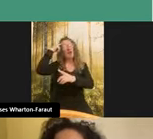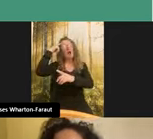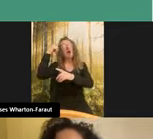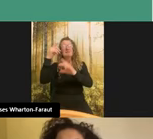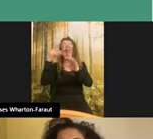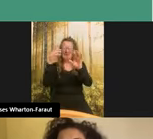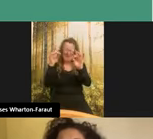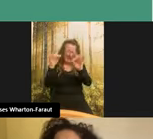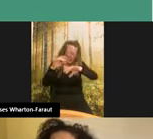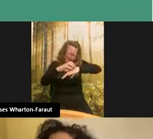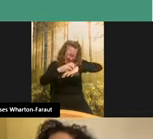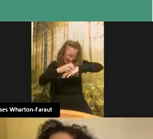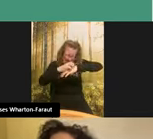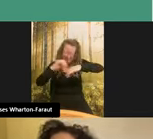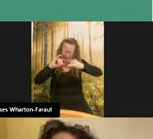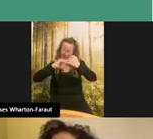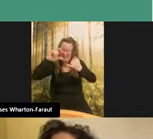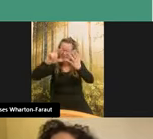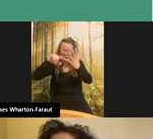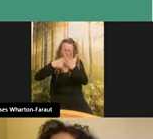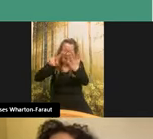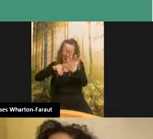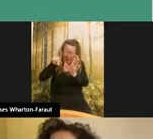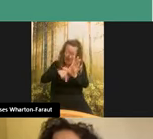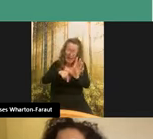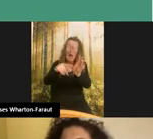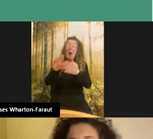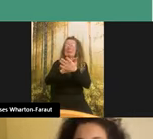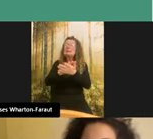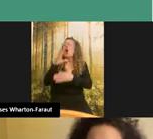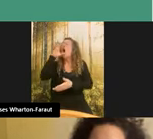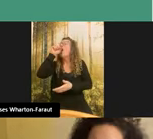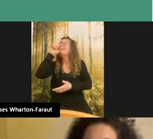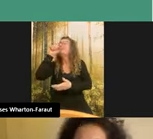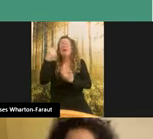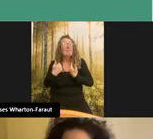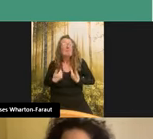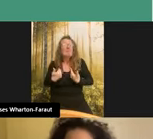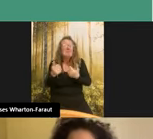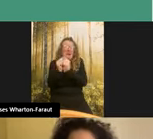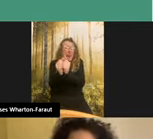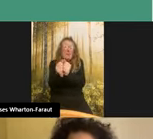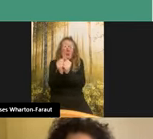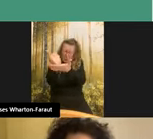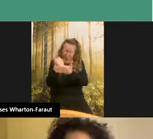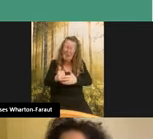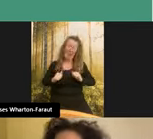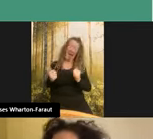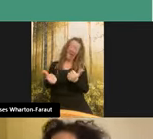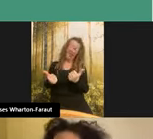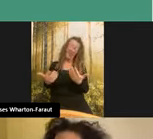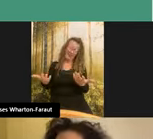really important. So it's so interesting to see that. So there's this fighting against and supporting. So there's all these